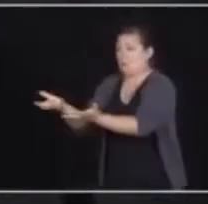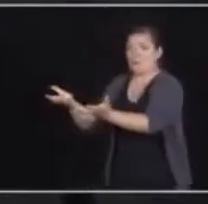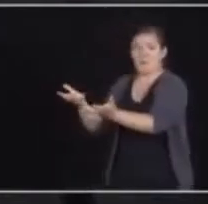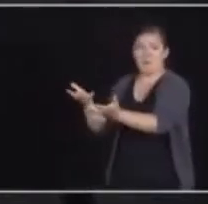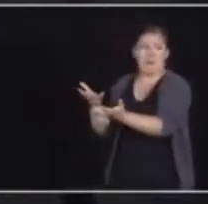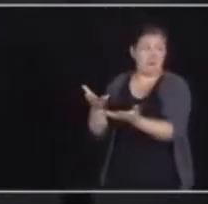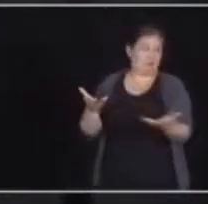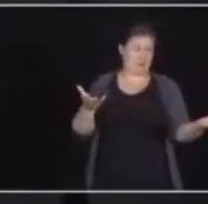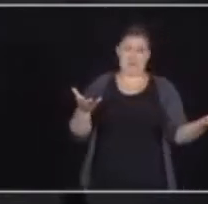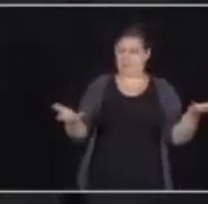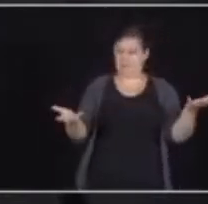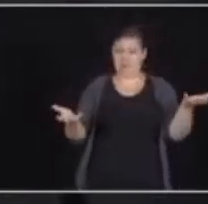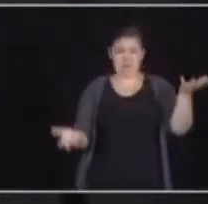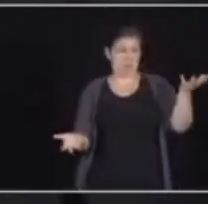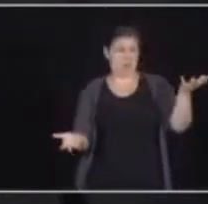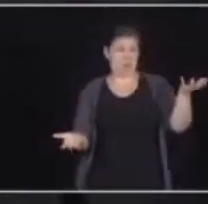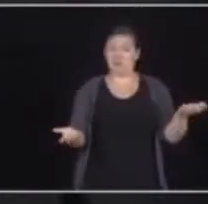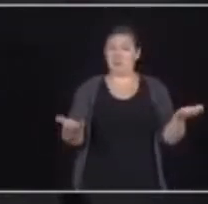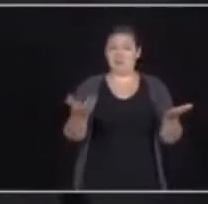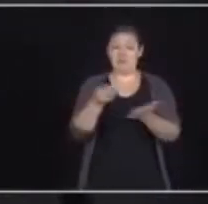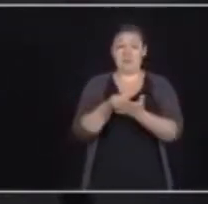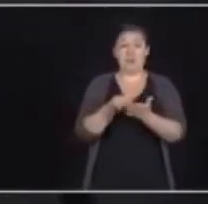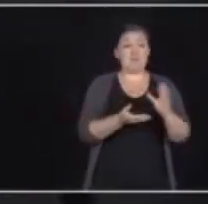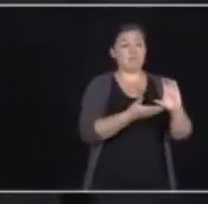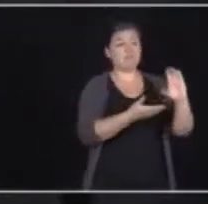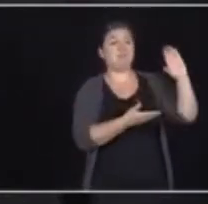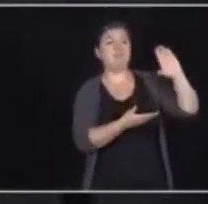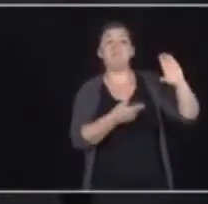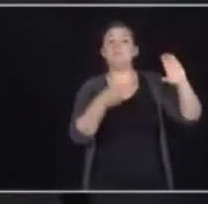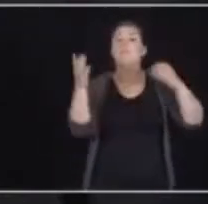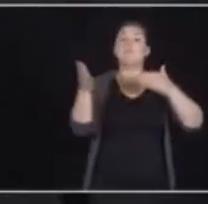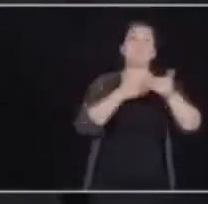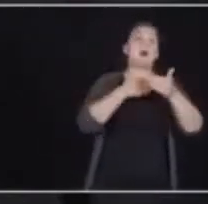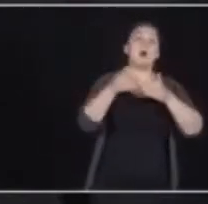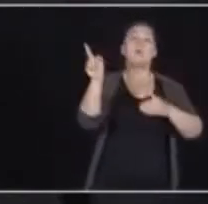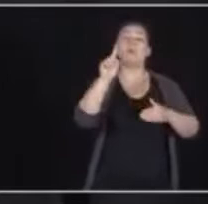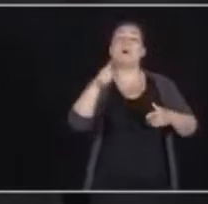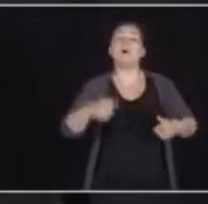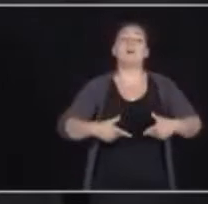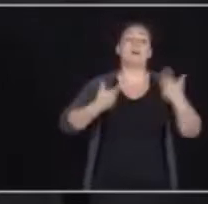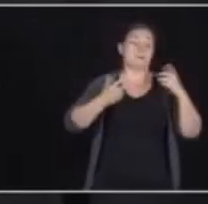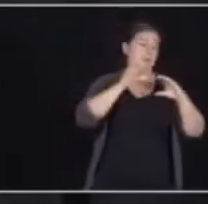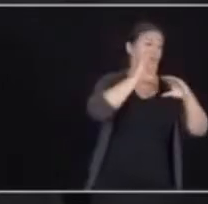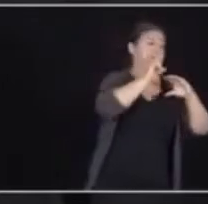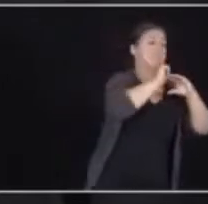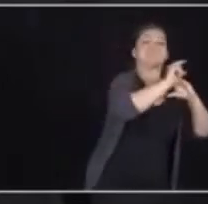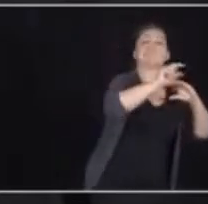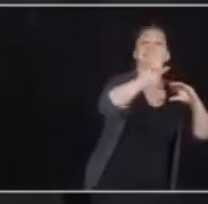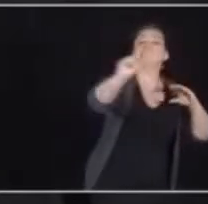one-size-fits-all approach to funding long-term care development does not account for